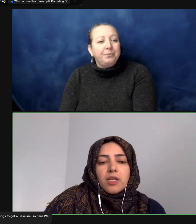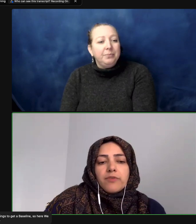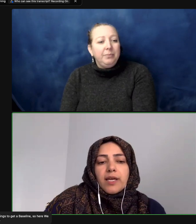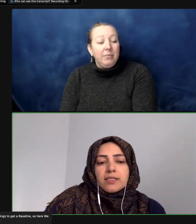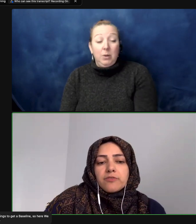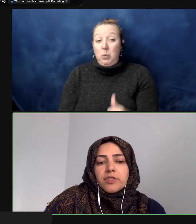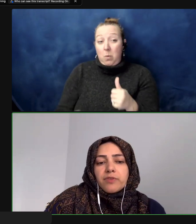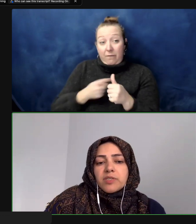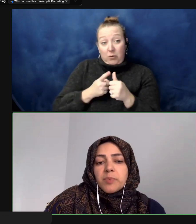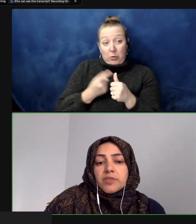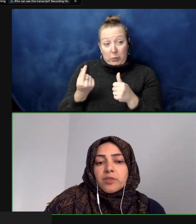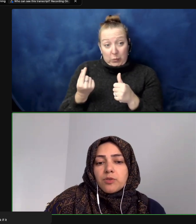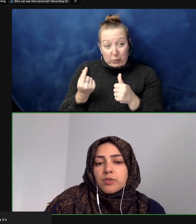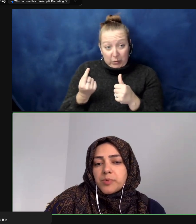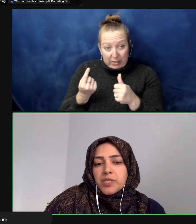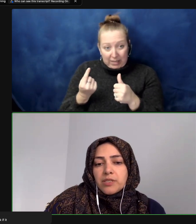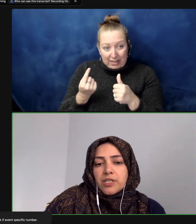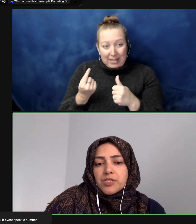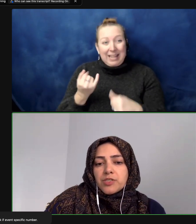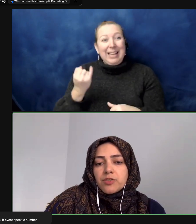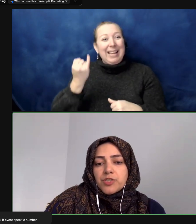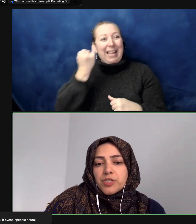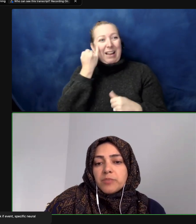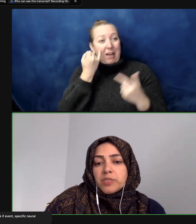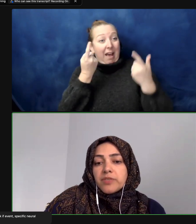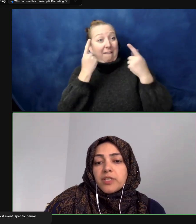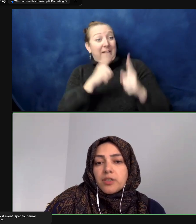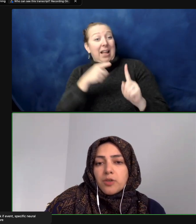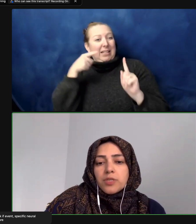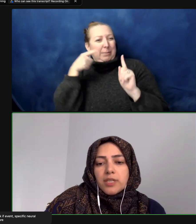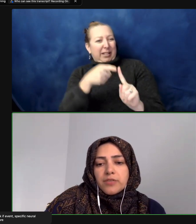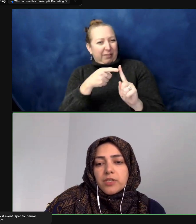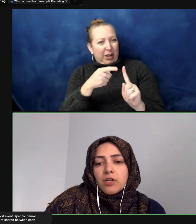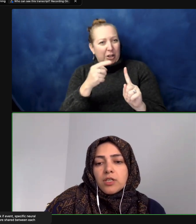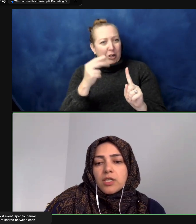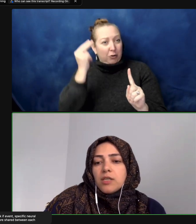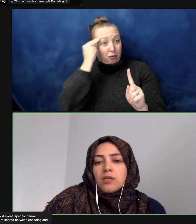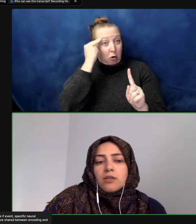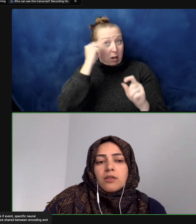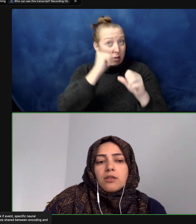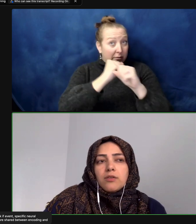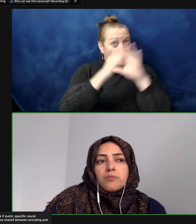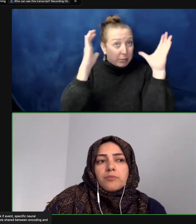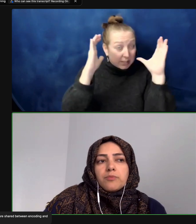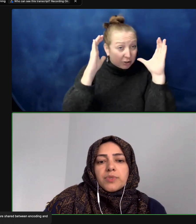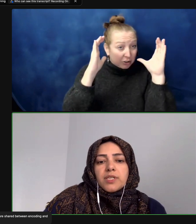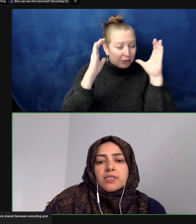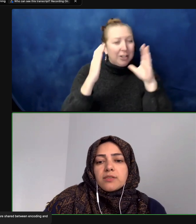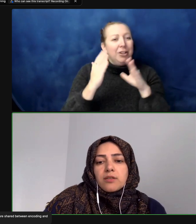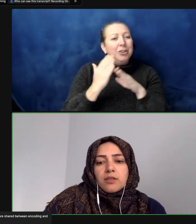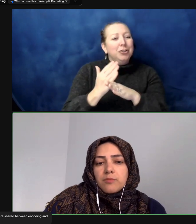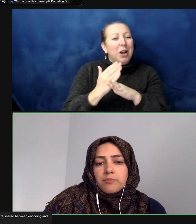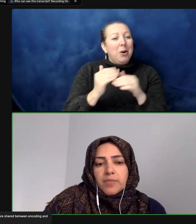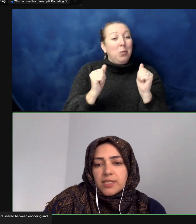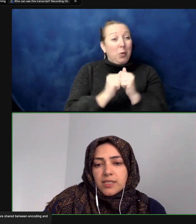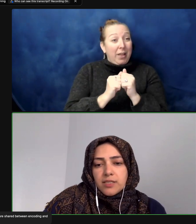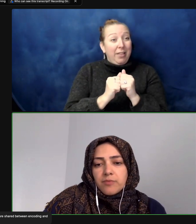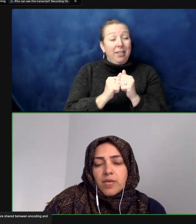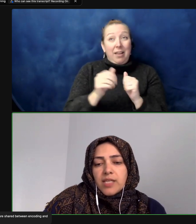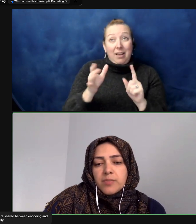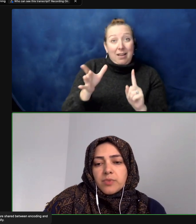step, we ask if event-specific neural representations are shared between encoding and recall. This